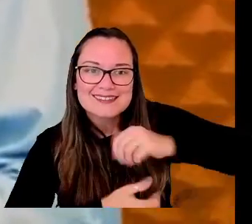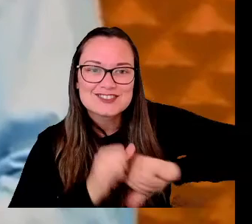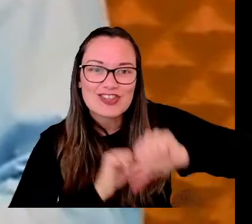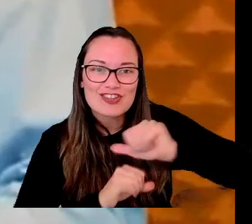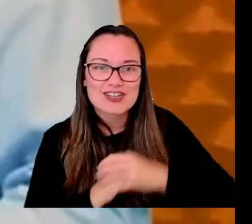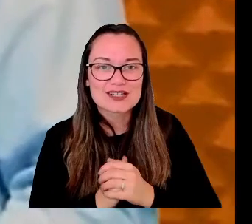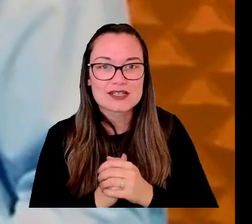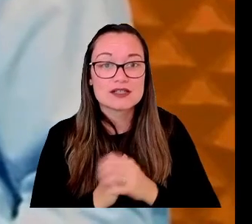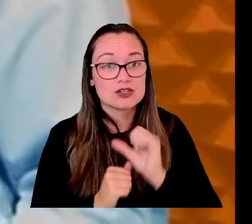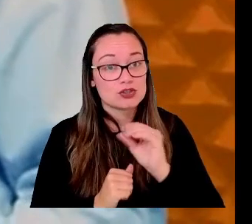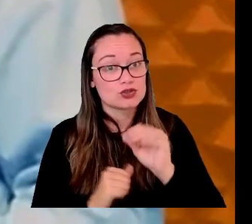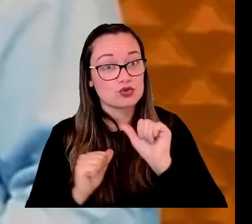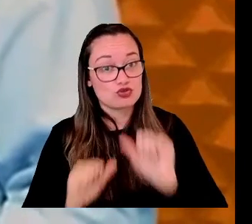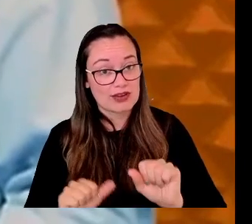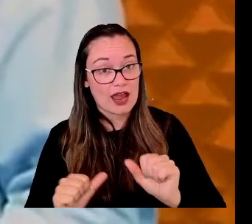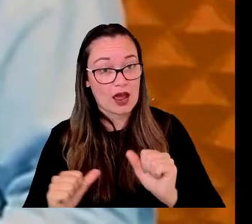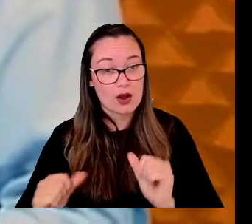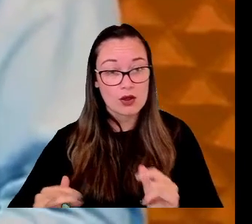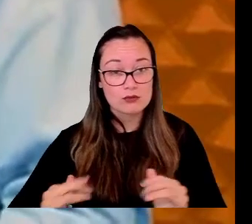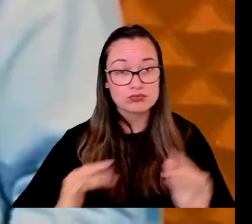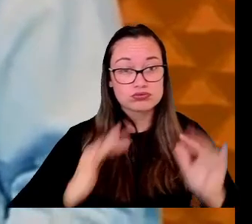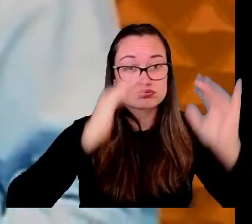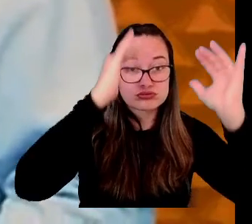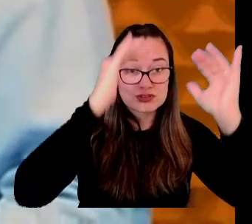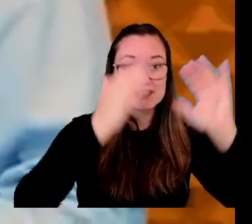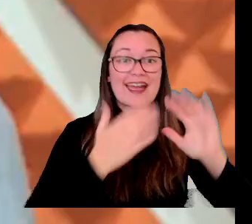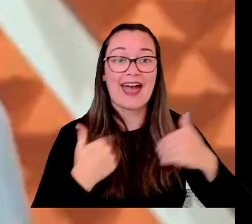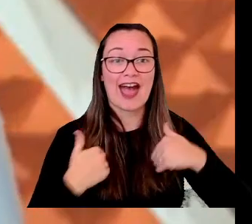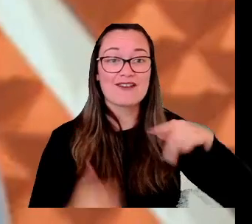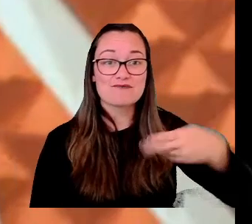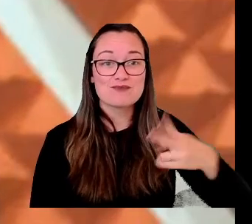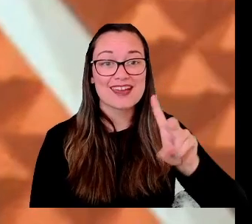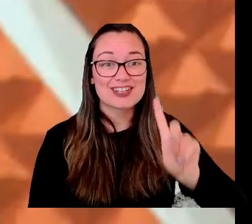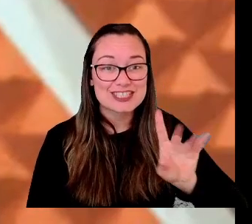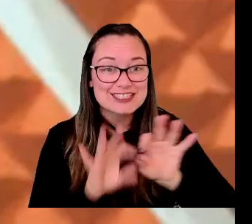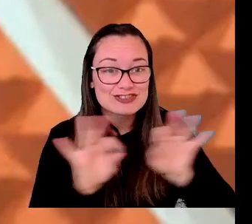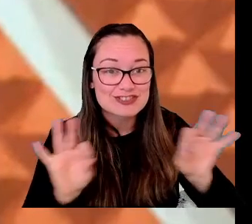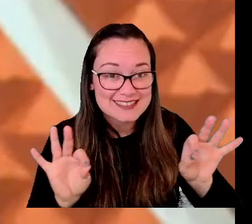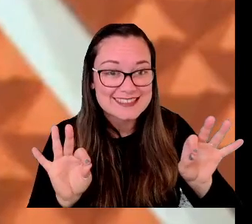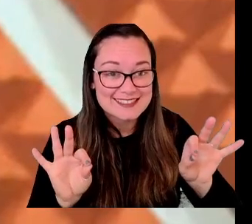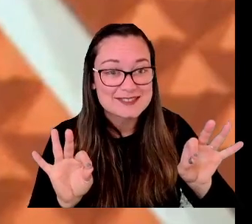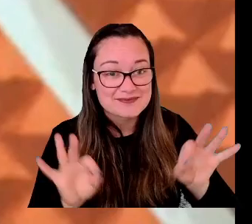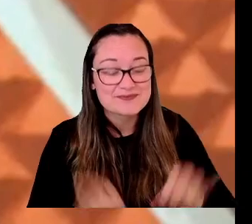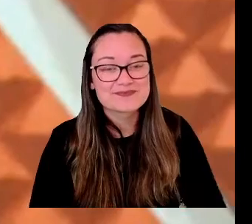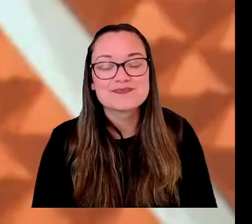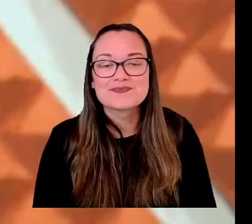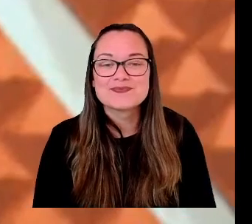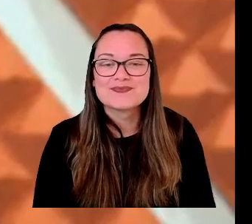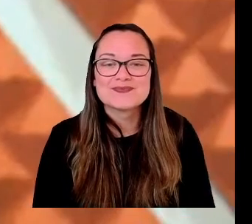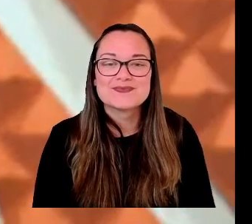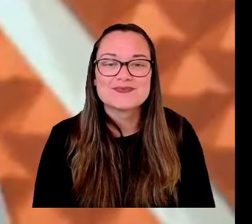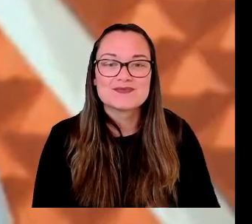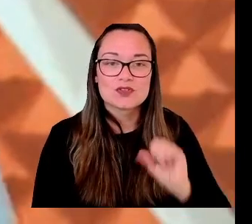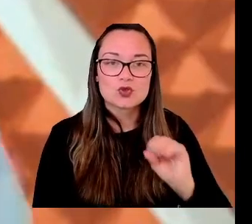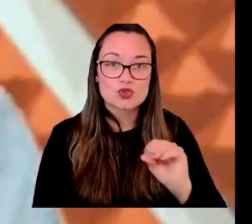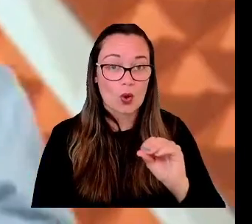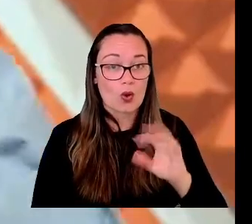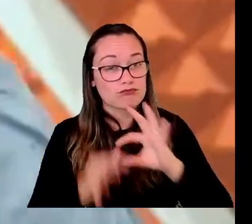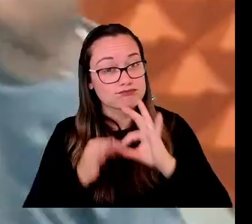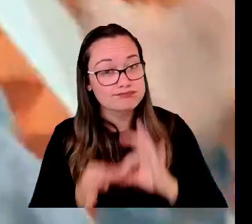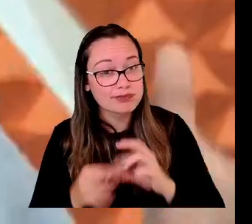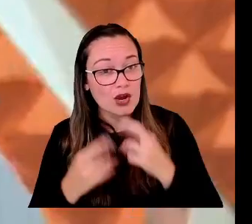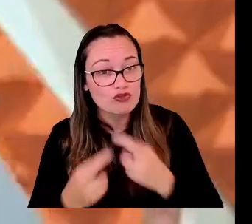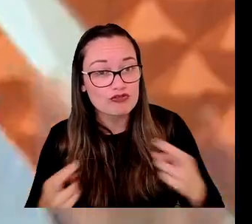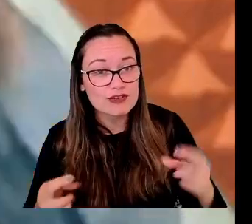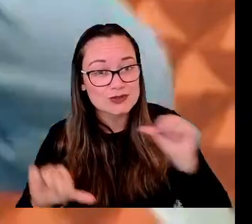go all the way with this to a doctorate degree and become a zoologist. So as you see, when you're talking about resource science and you're talking